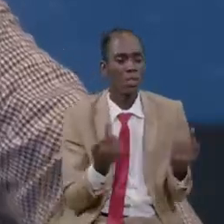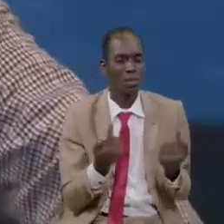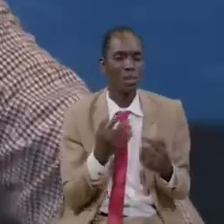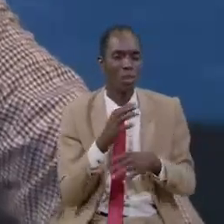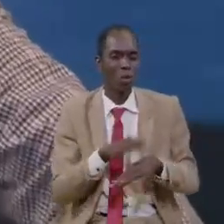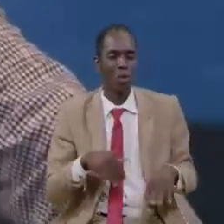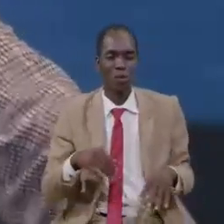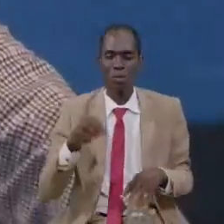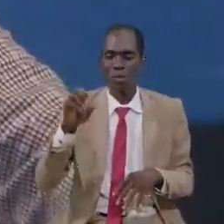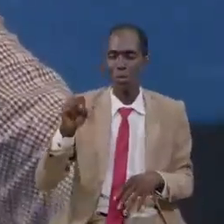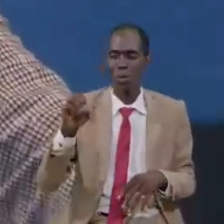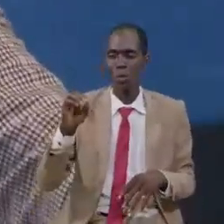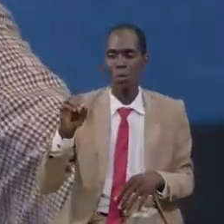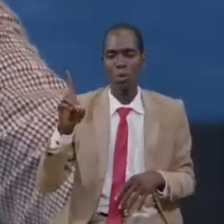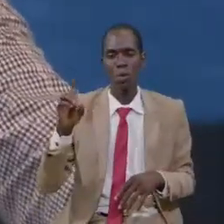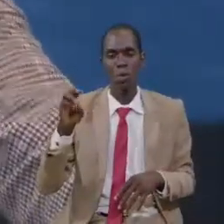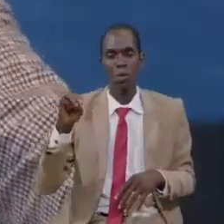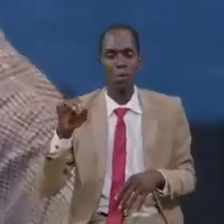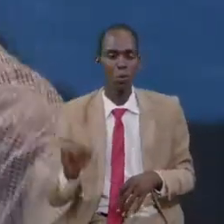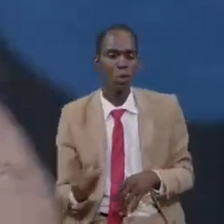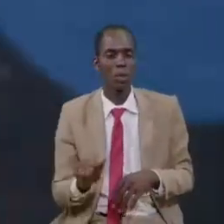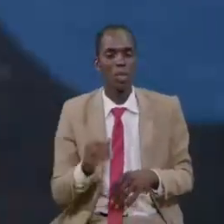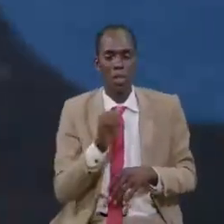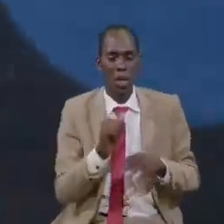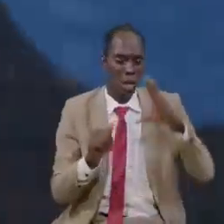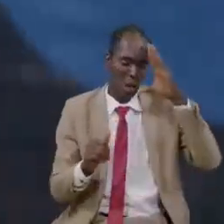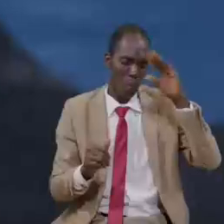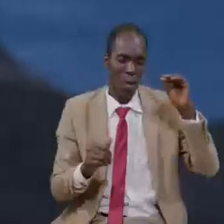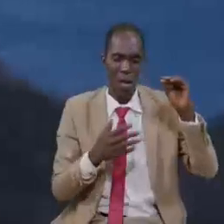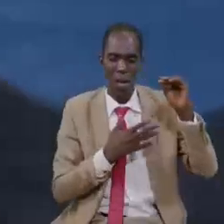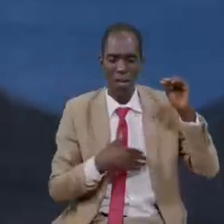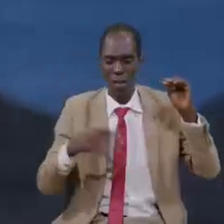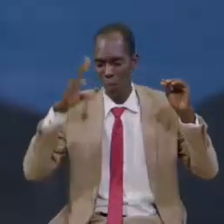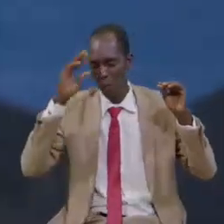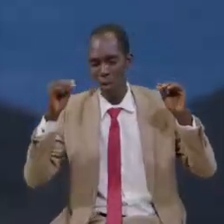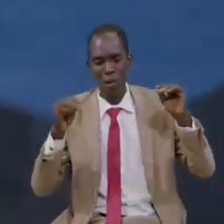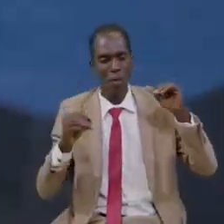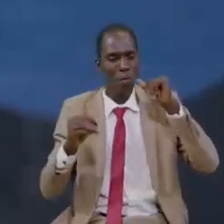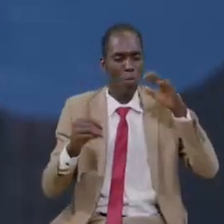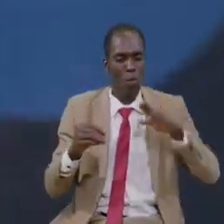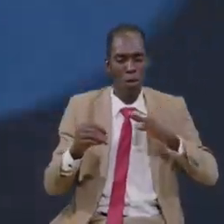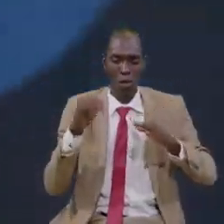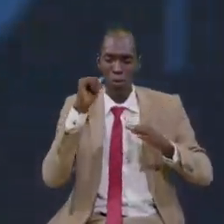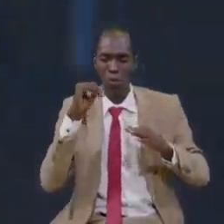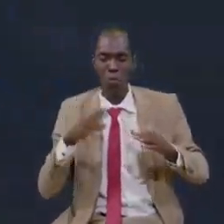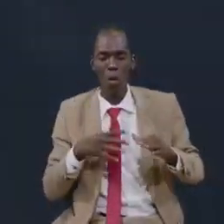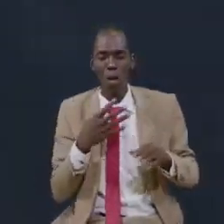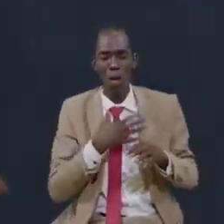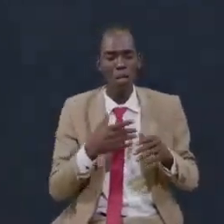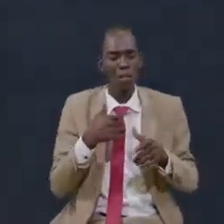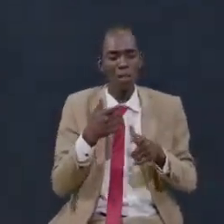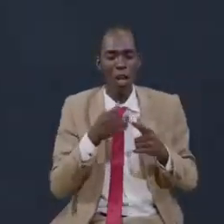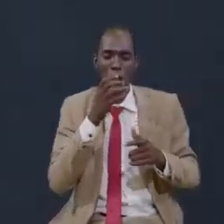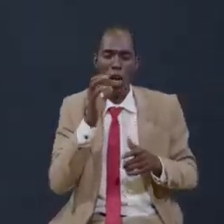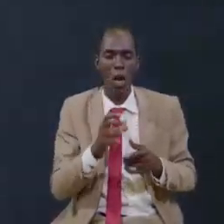man and a man, a woman and a woman. And the curse came upon them. Before